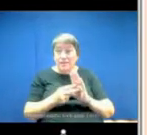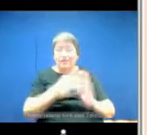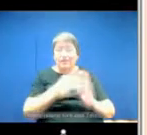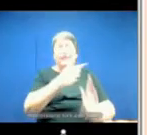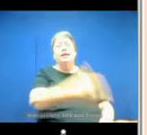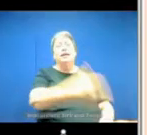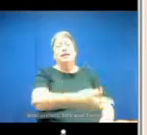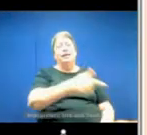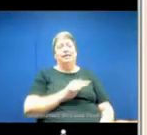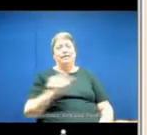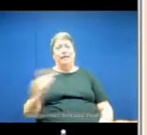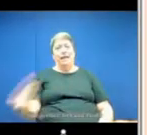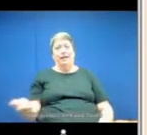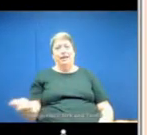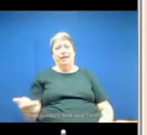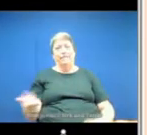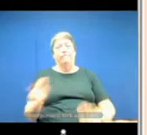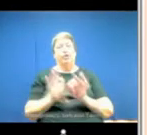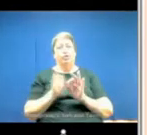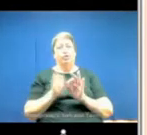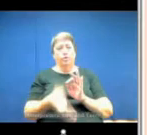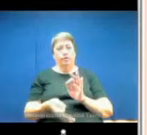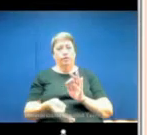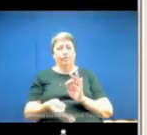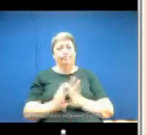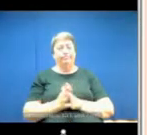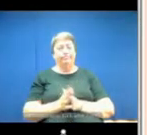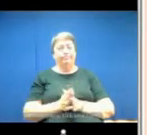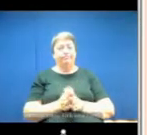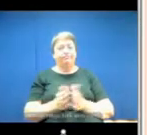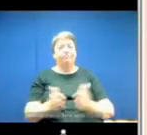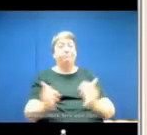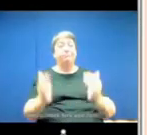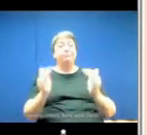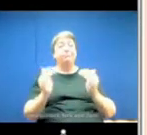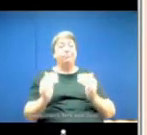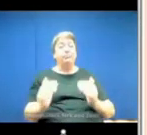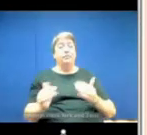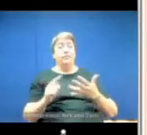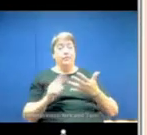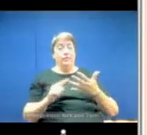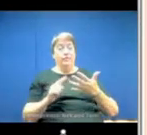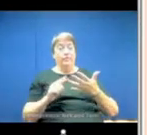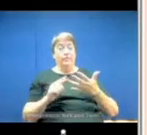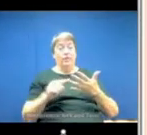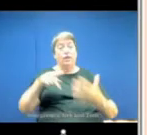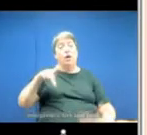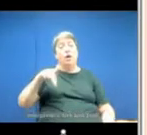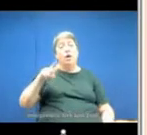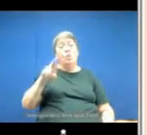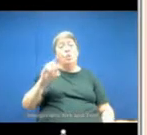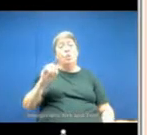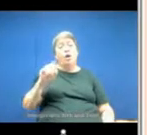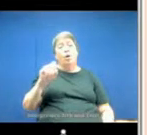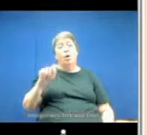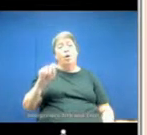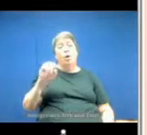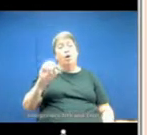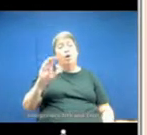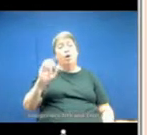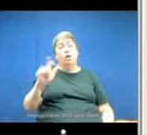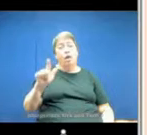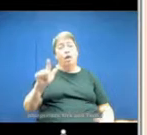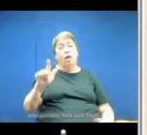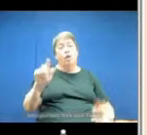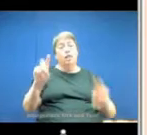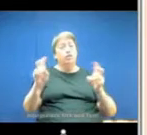So protocol issues are the same as well. And by that, I mean, for example, how we speak for the record in the third person, that